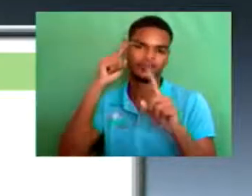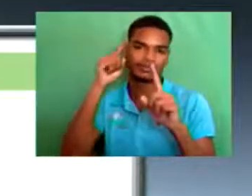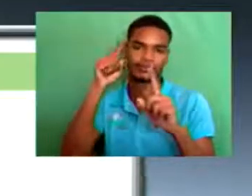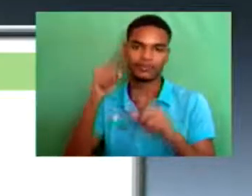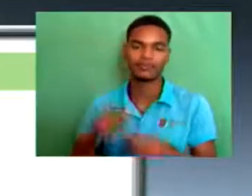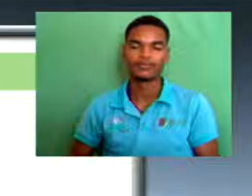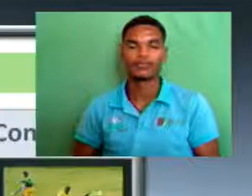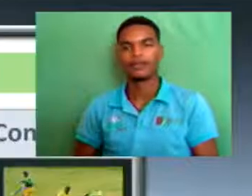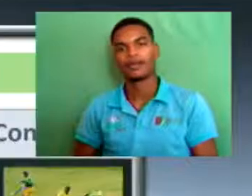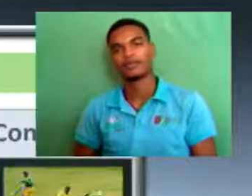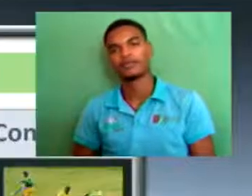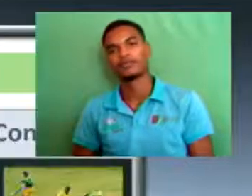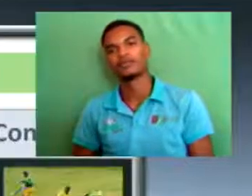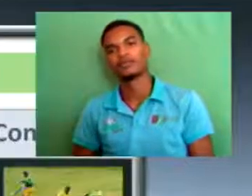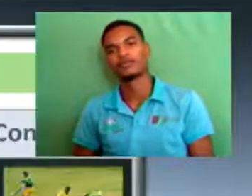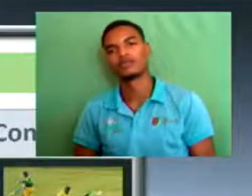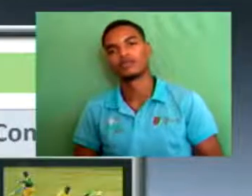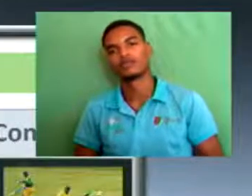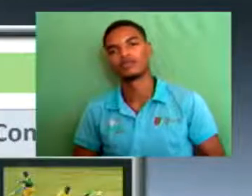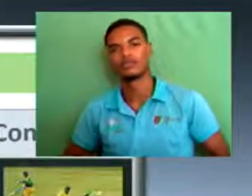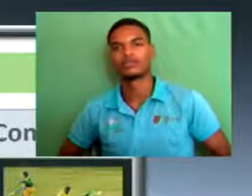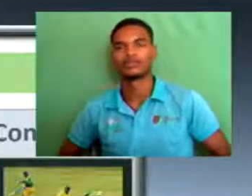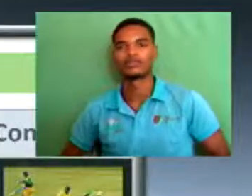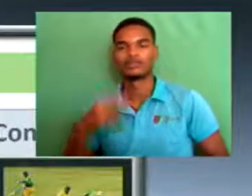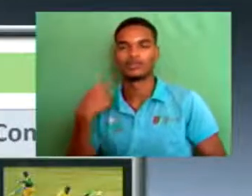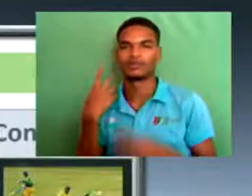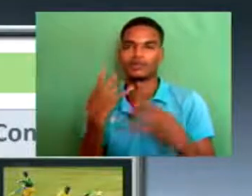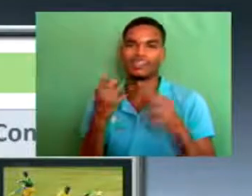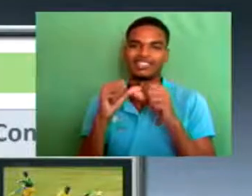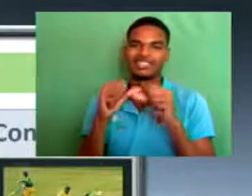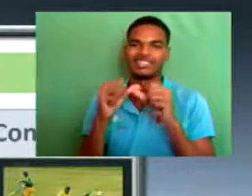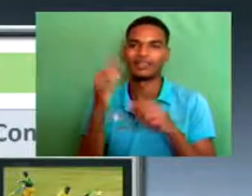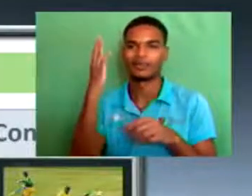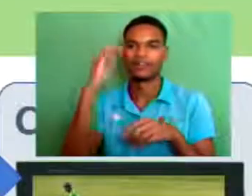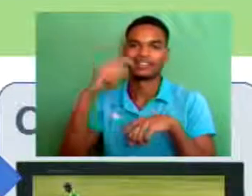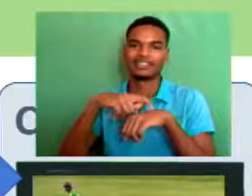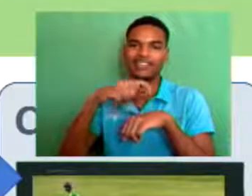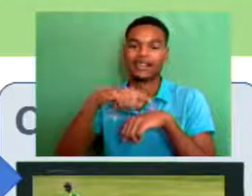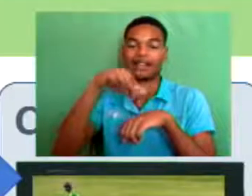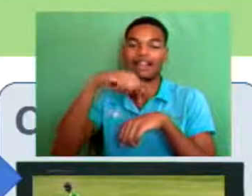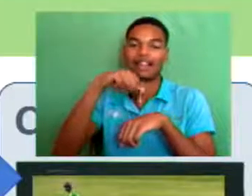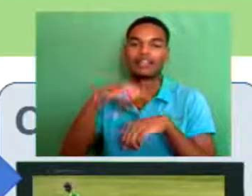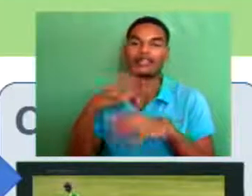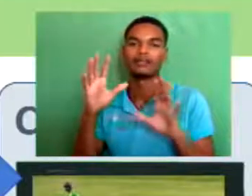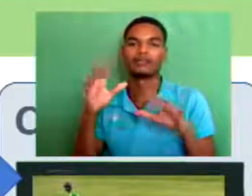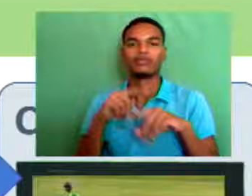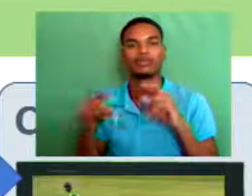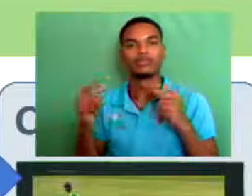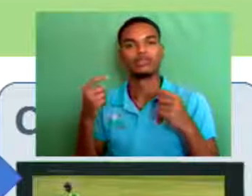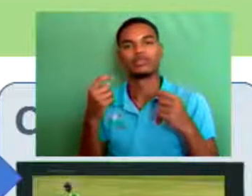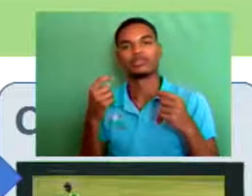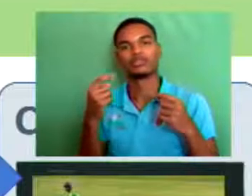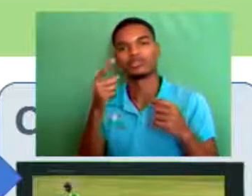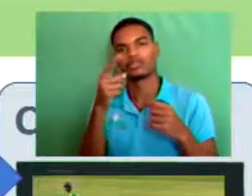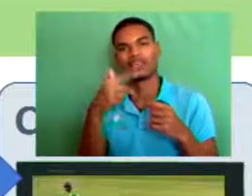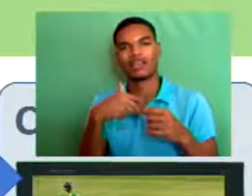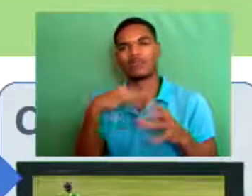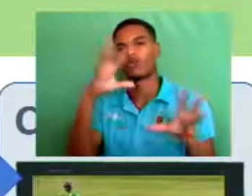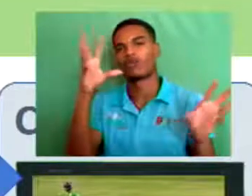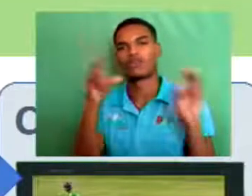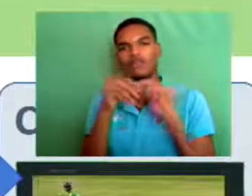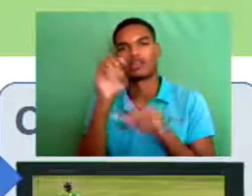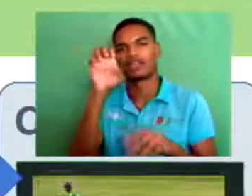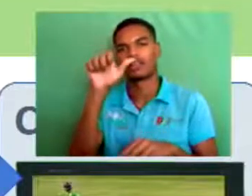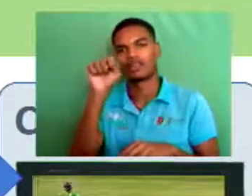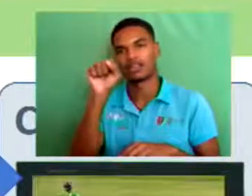I keep going here because I know I'm eating up time. So let me talk a little about the overall EA architecture. So we talked about EAS, the red box above.